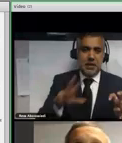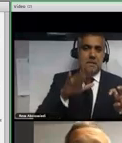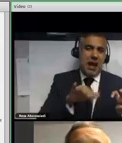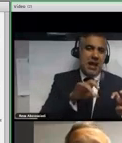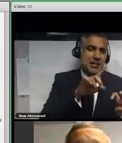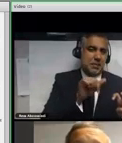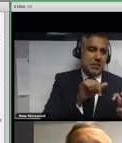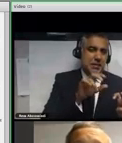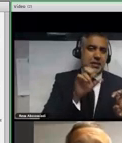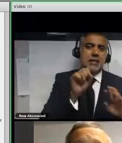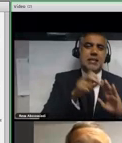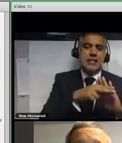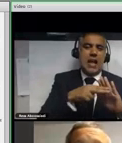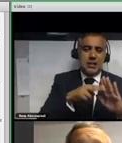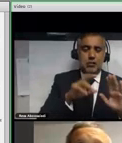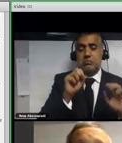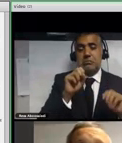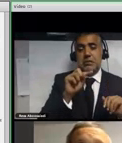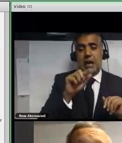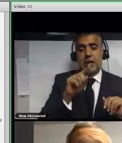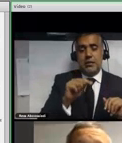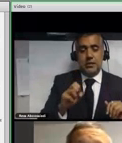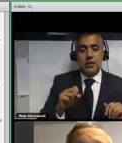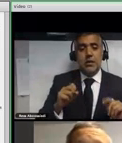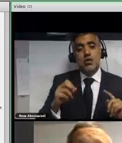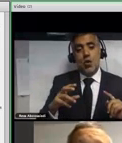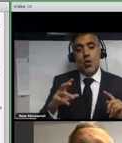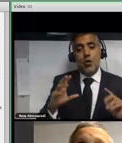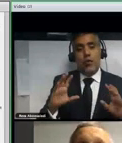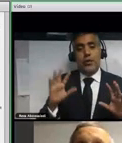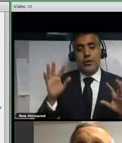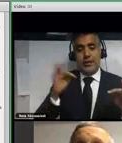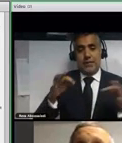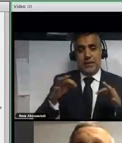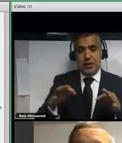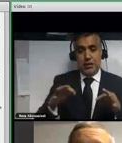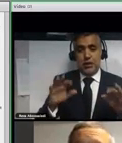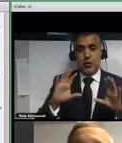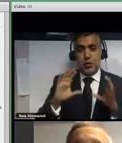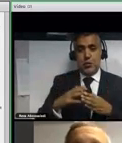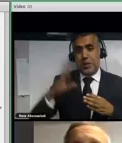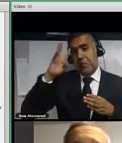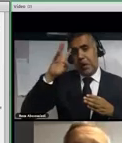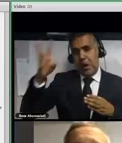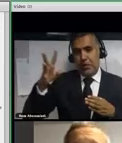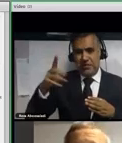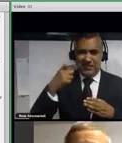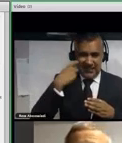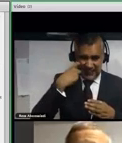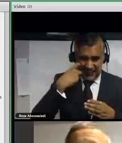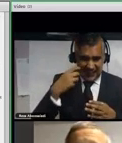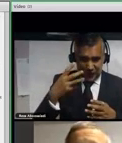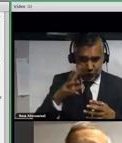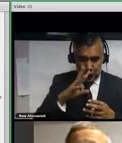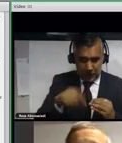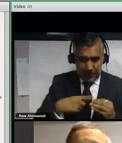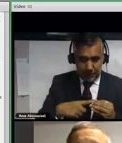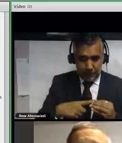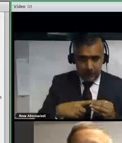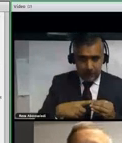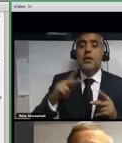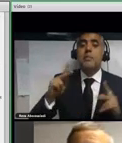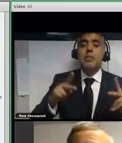So the definition that the Washington Group came up with was the one I was talking about before: people with basic